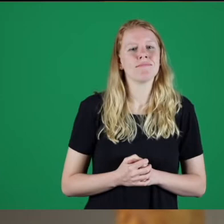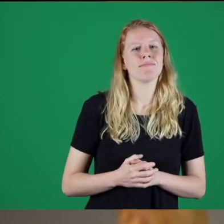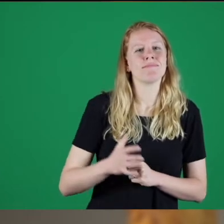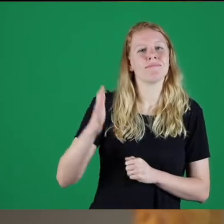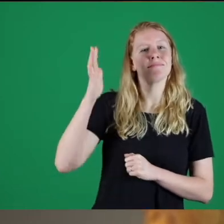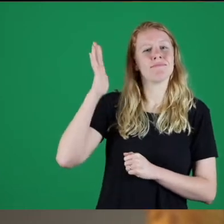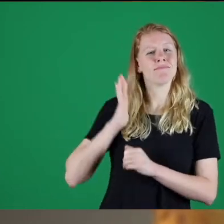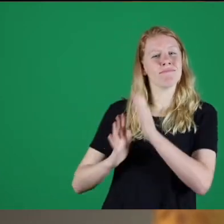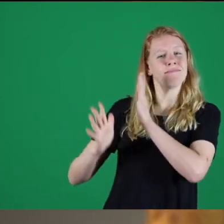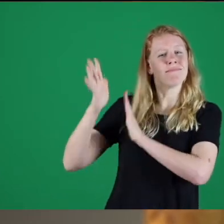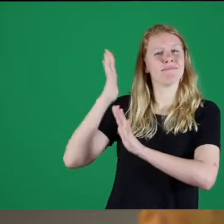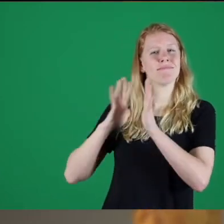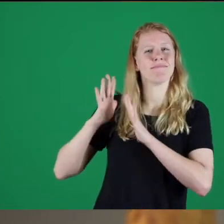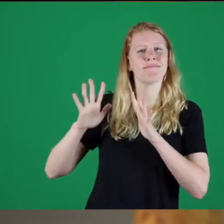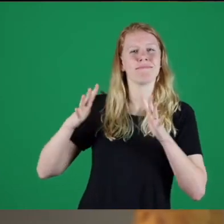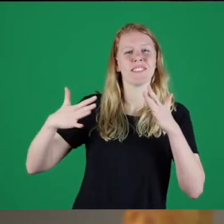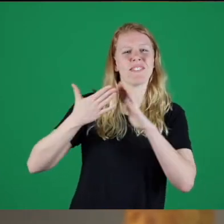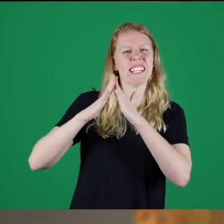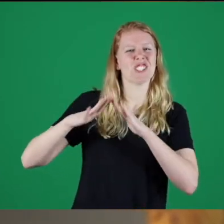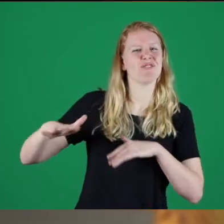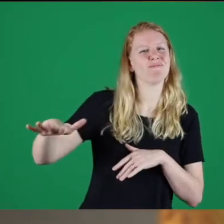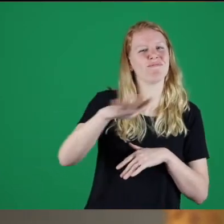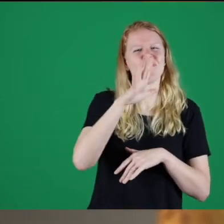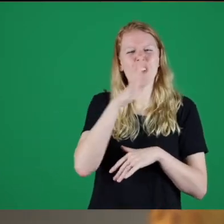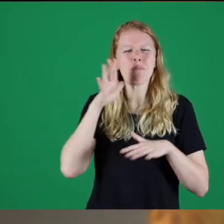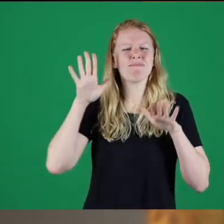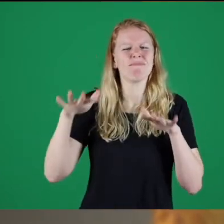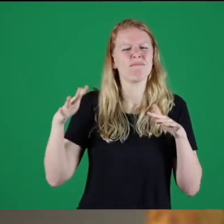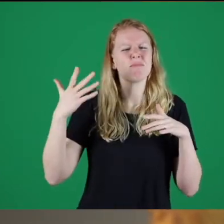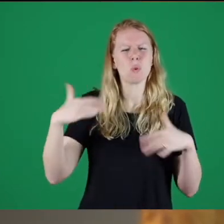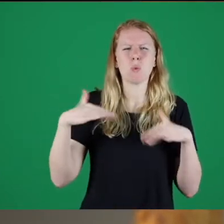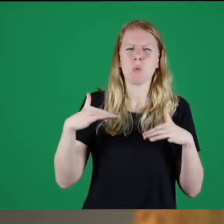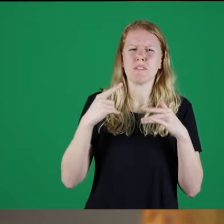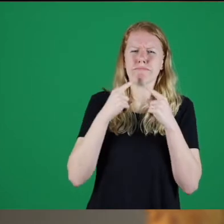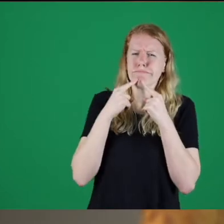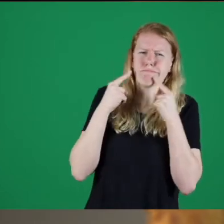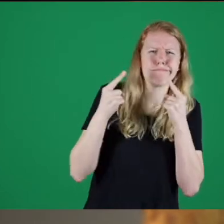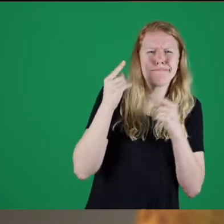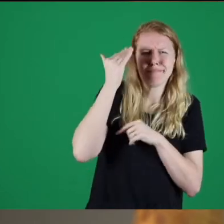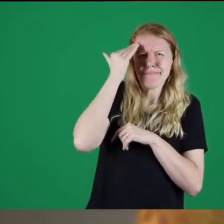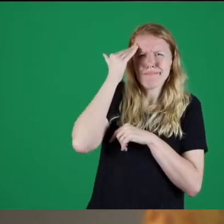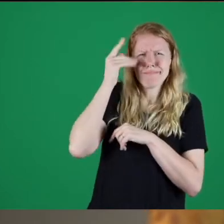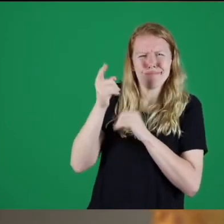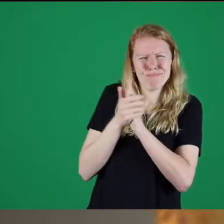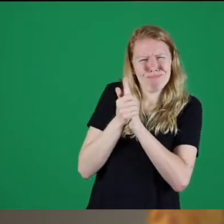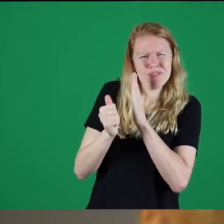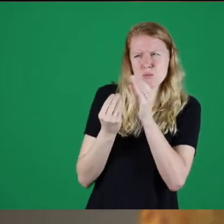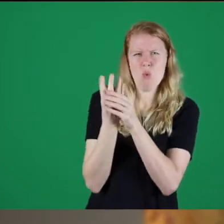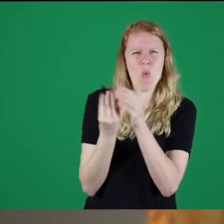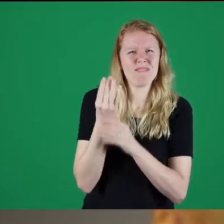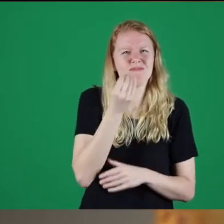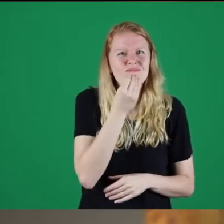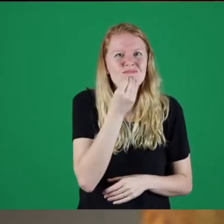There was once a village of farmers, and these farmers, they were famous for, well, their ability to grow